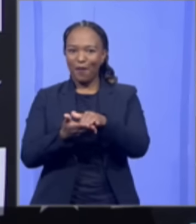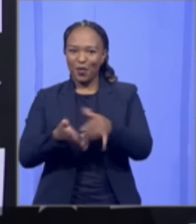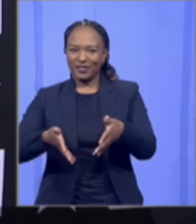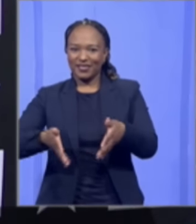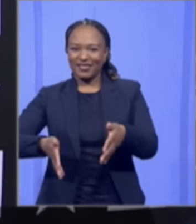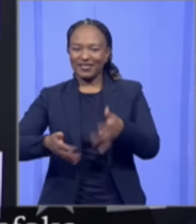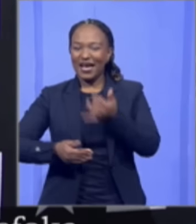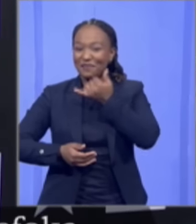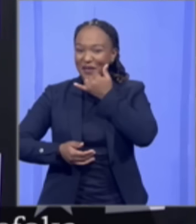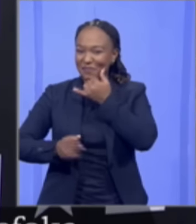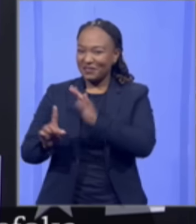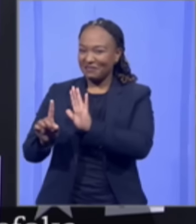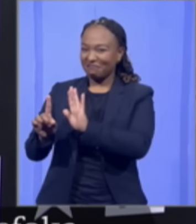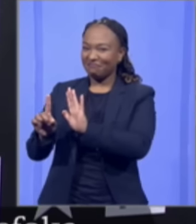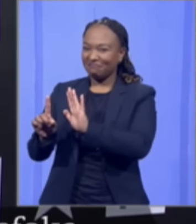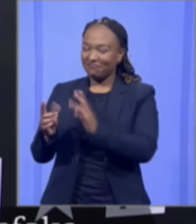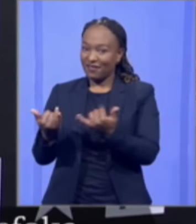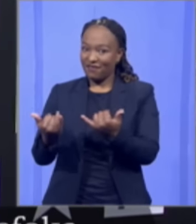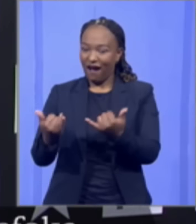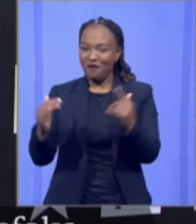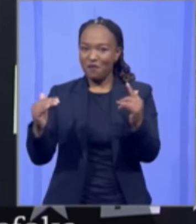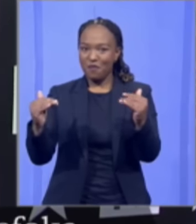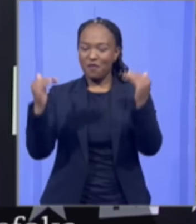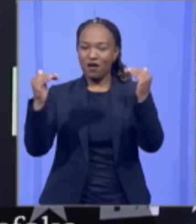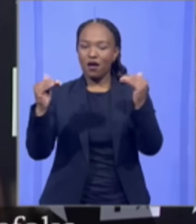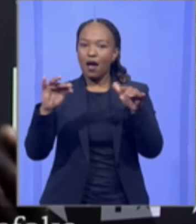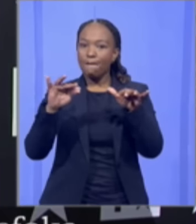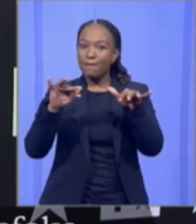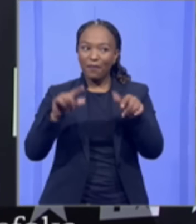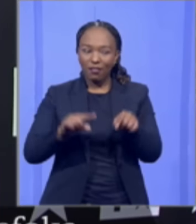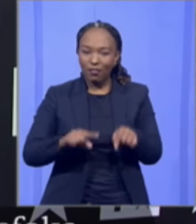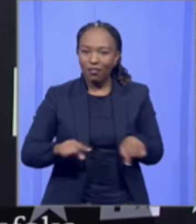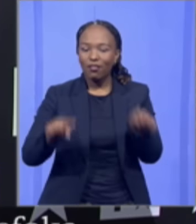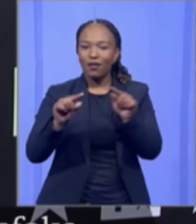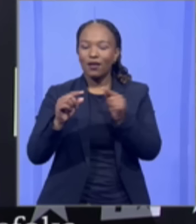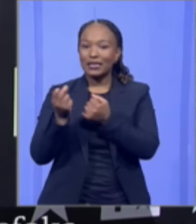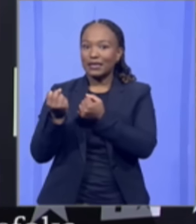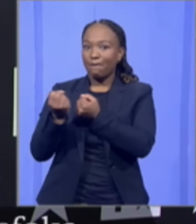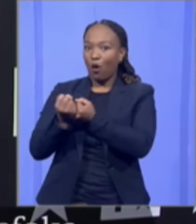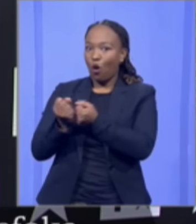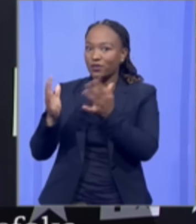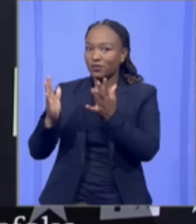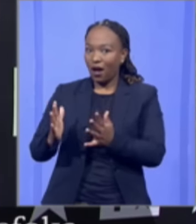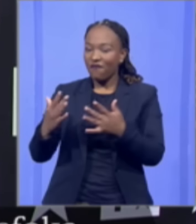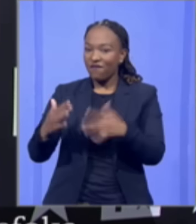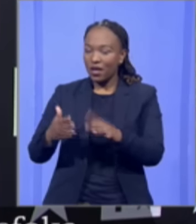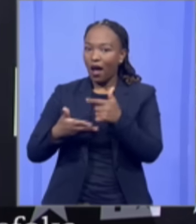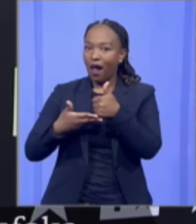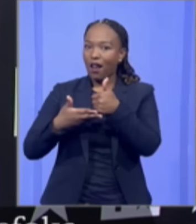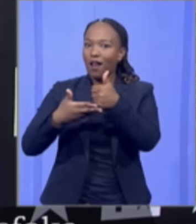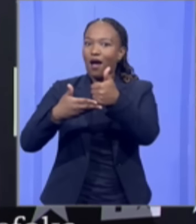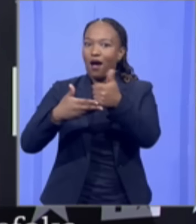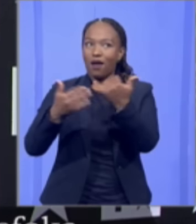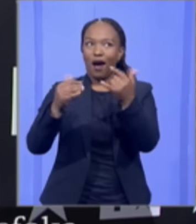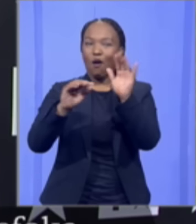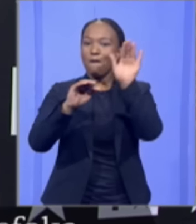where she is now. The support of her fans pushed her to end up going overseas and come back with this award.